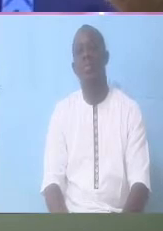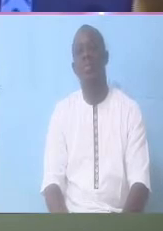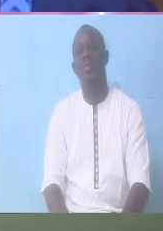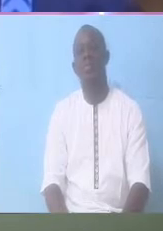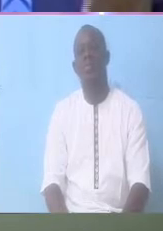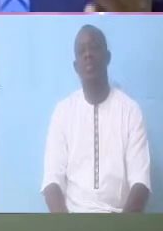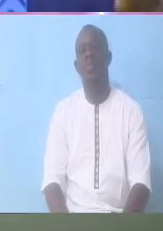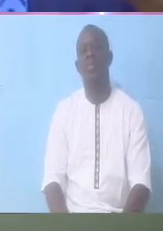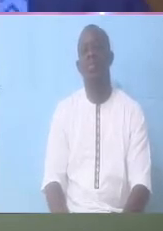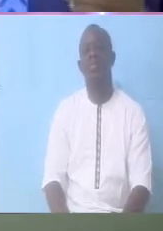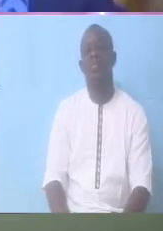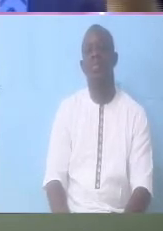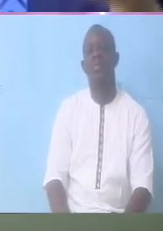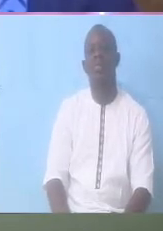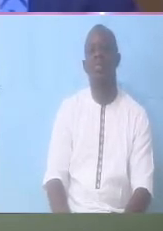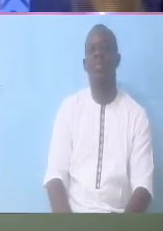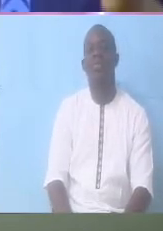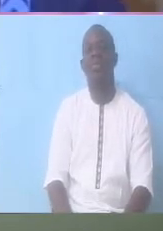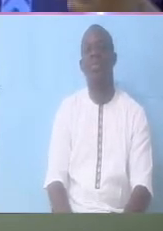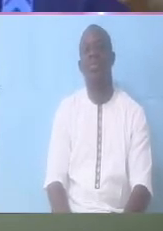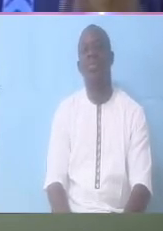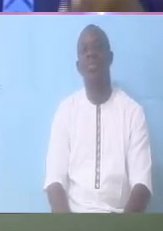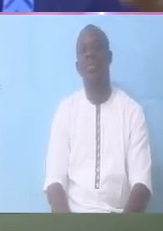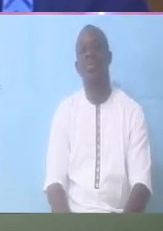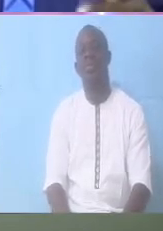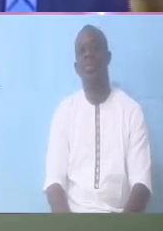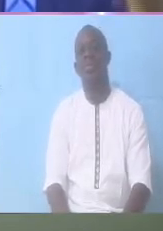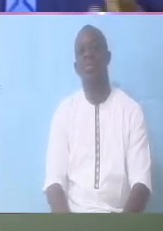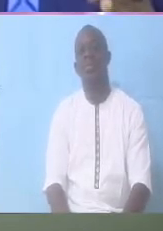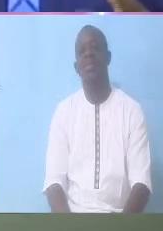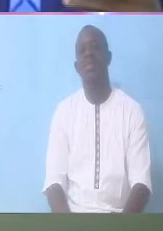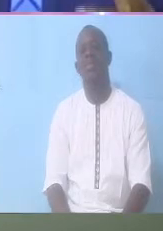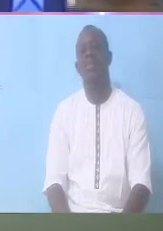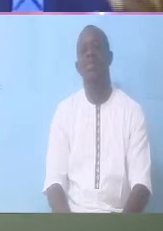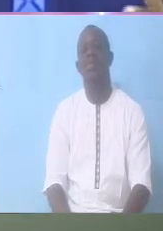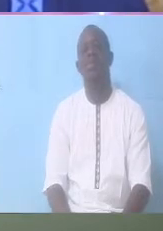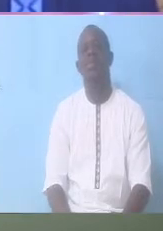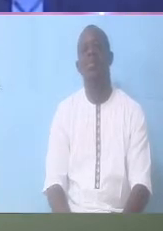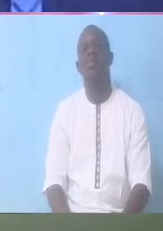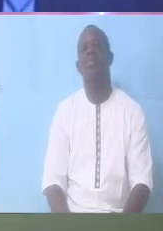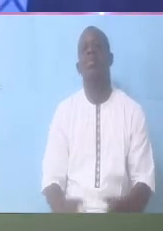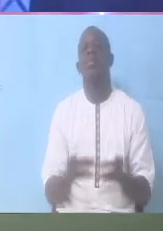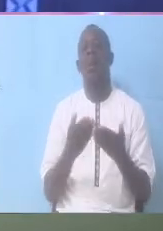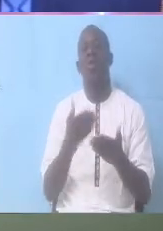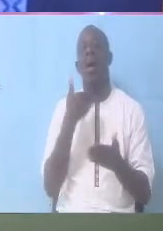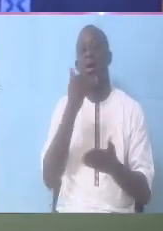Yes. It was. Why was there a witch hunting in this country?